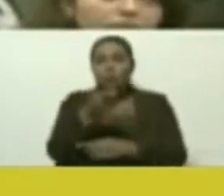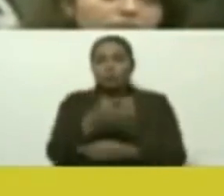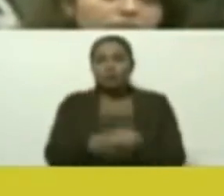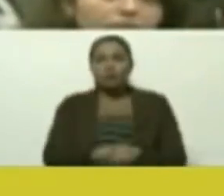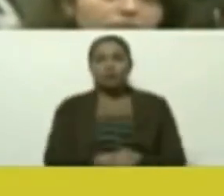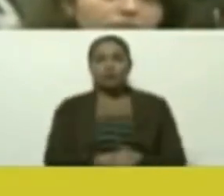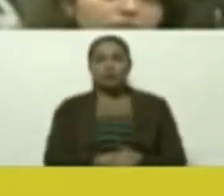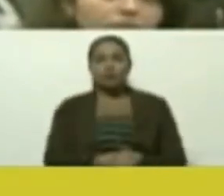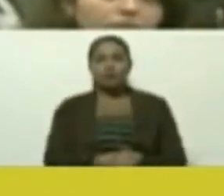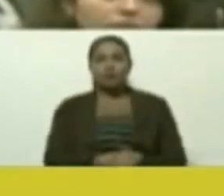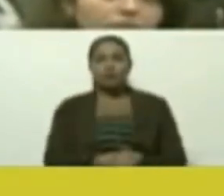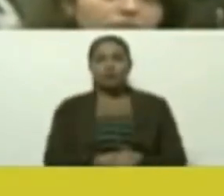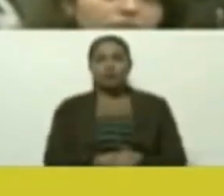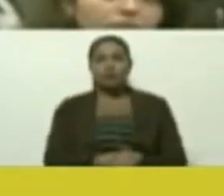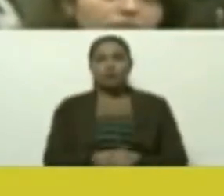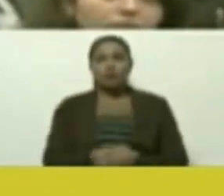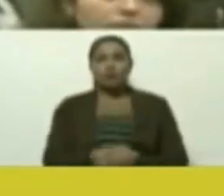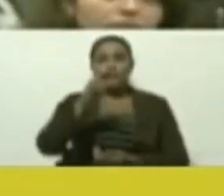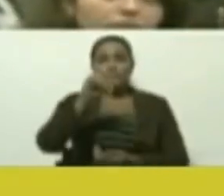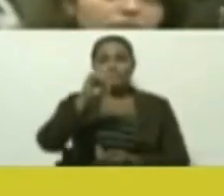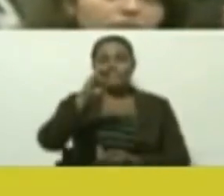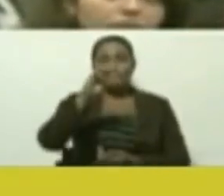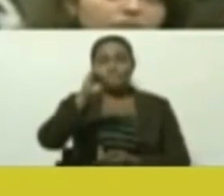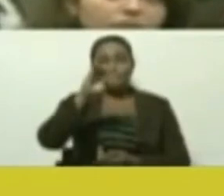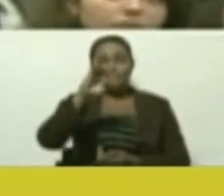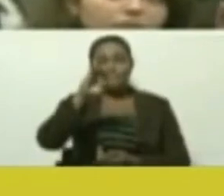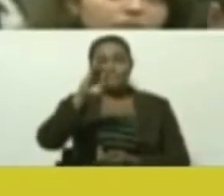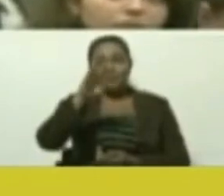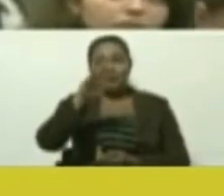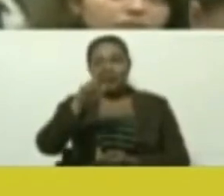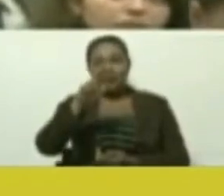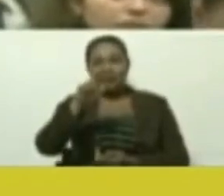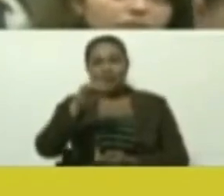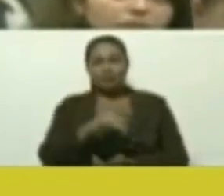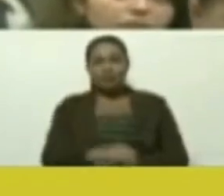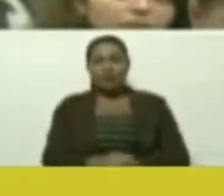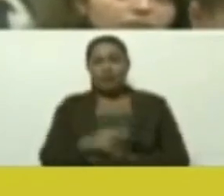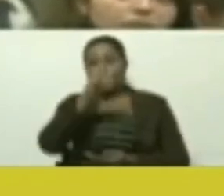I have a question for you. In Madrid,